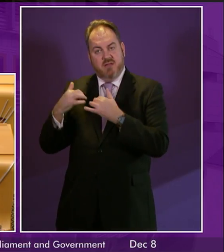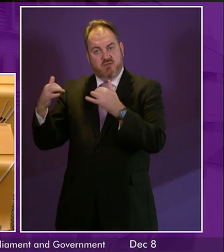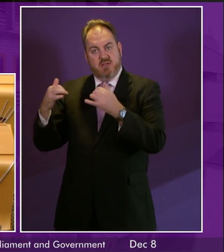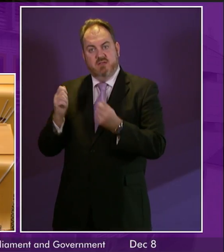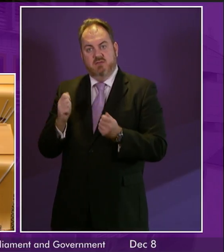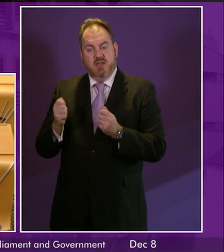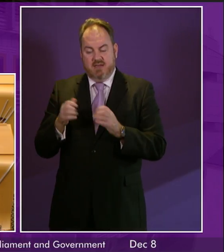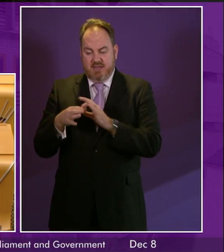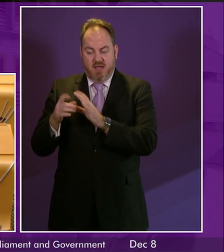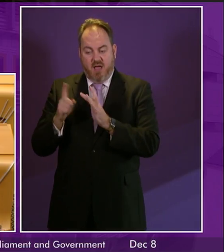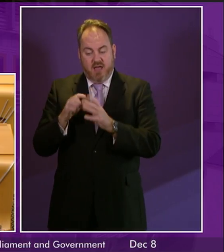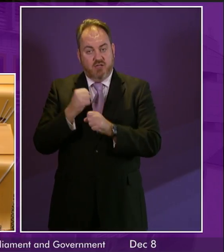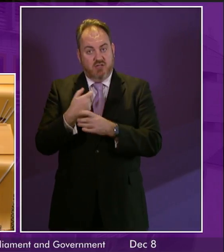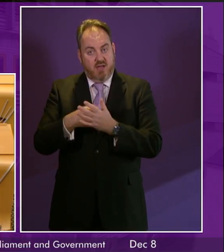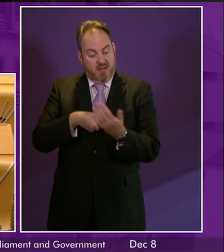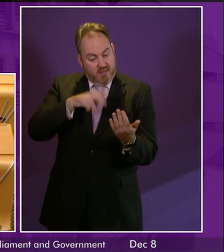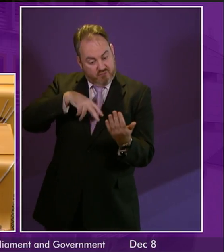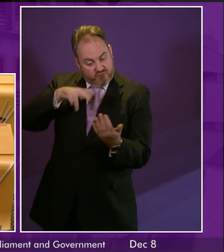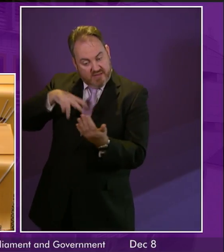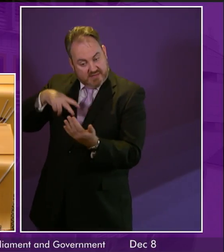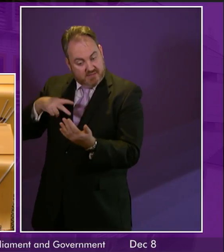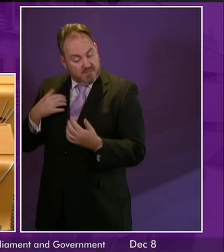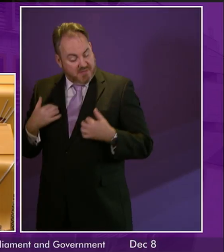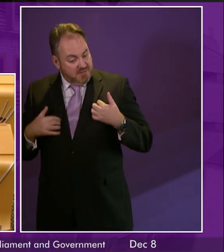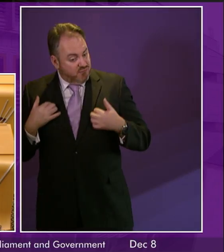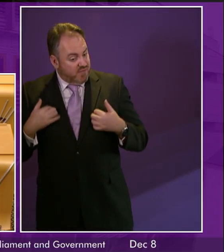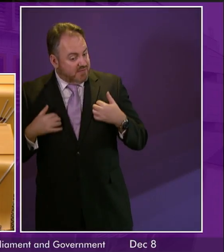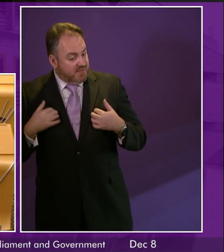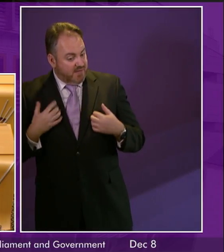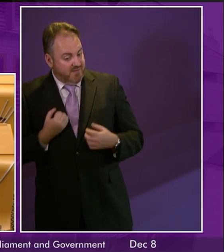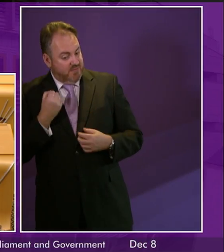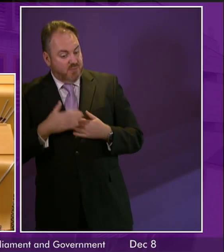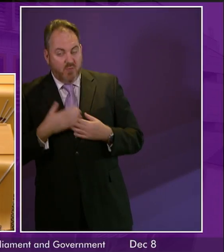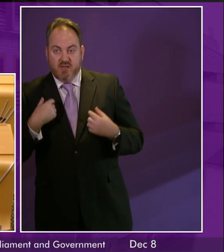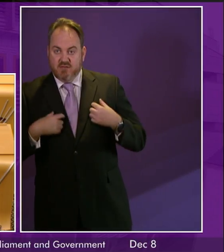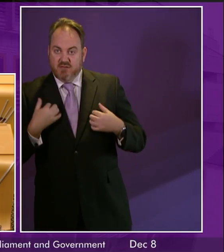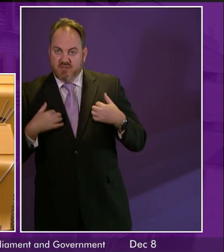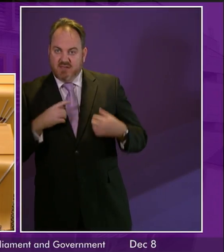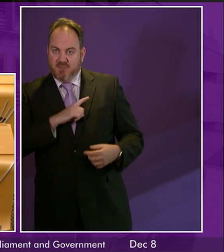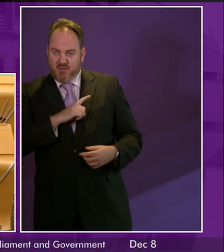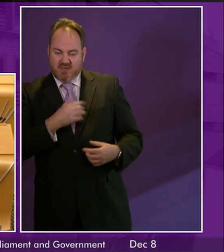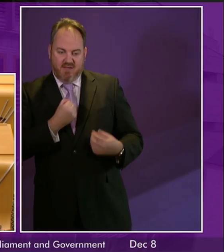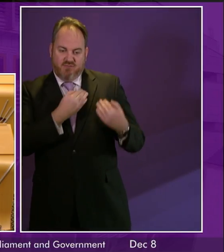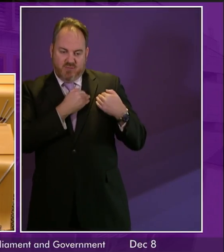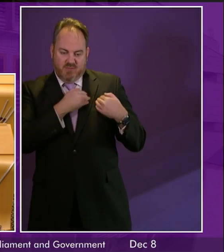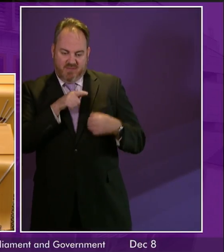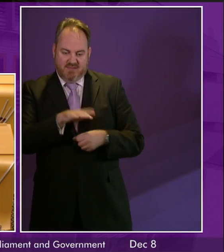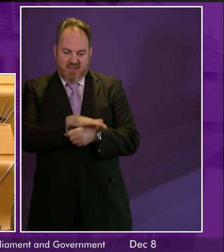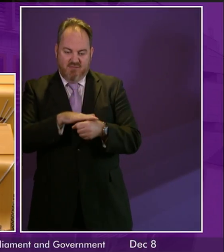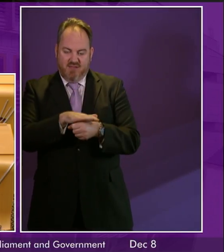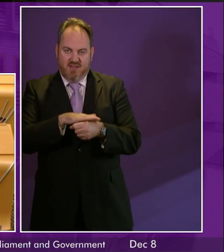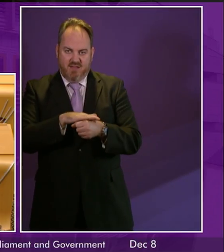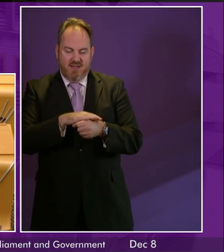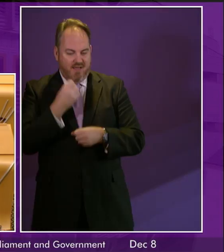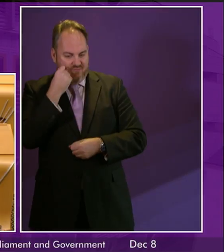Intergovernmental Relations, which I have read with renewed interest since taking on overall portfolio responsibility within the Scottish Government, led directly